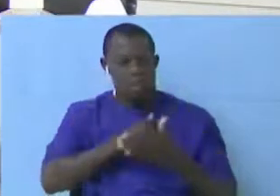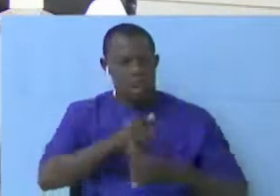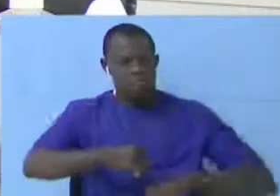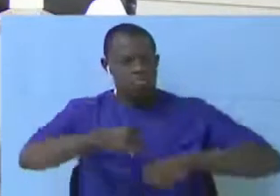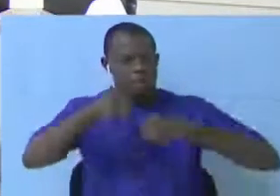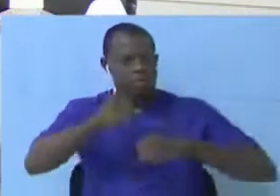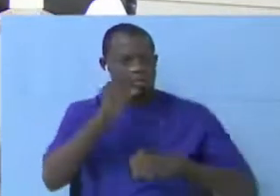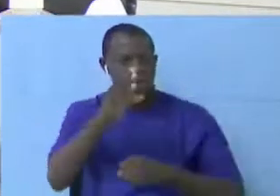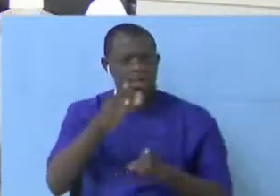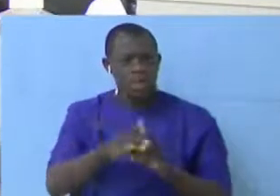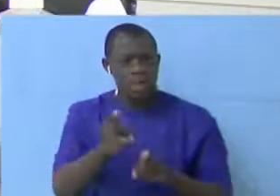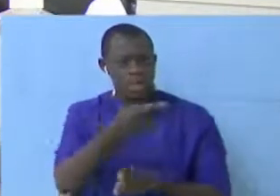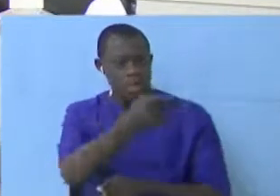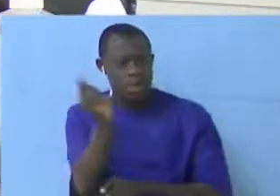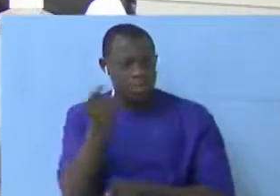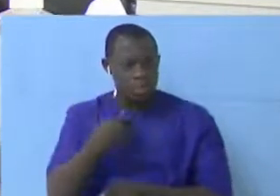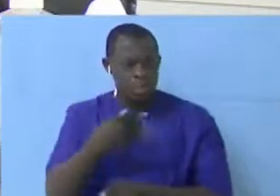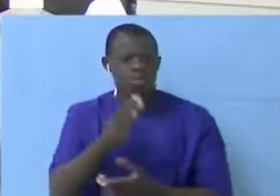and